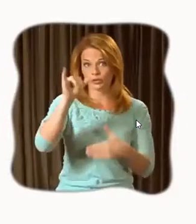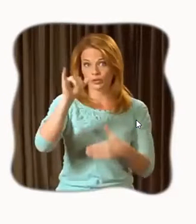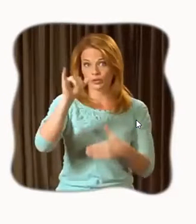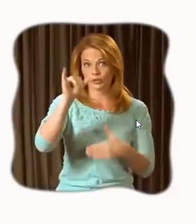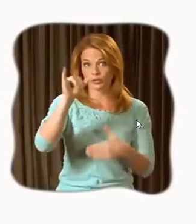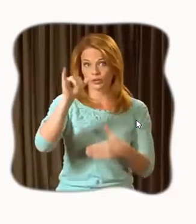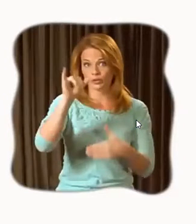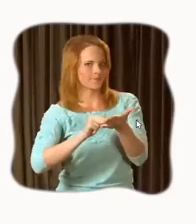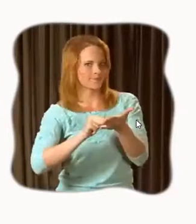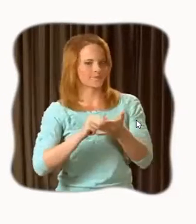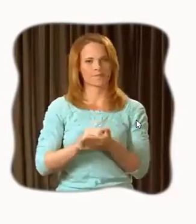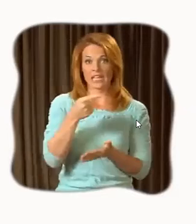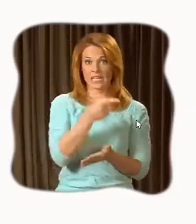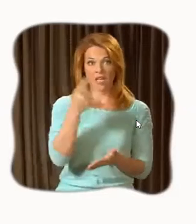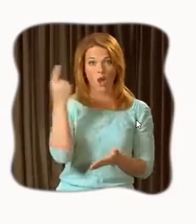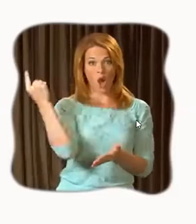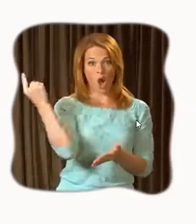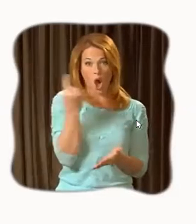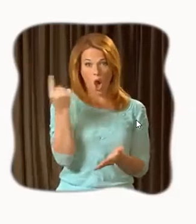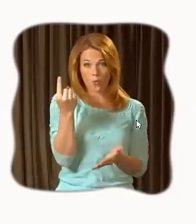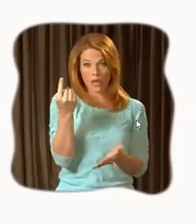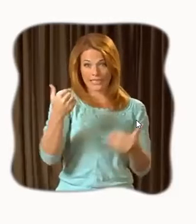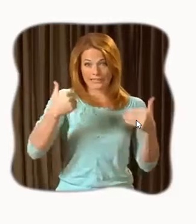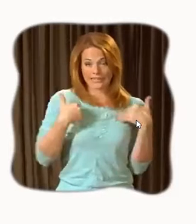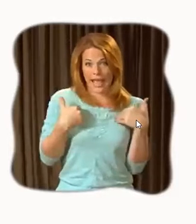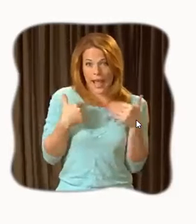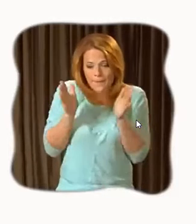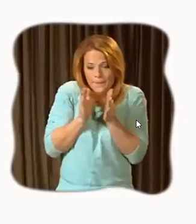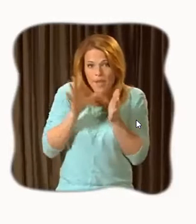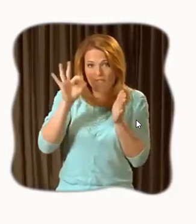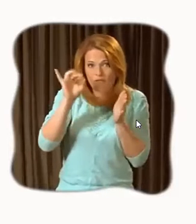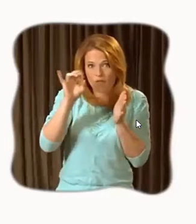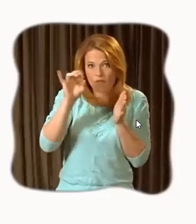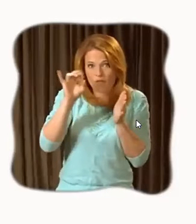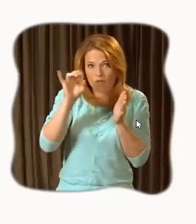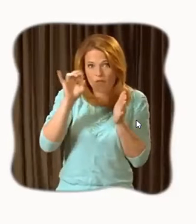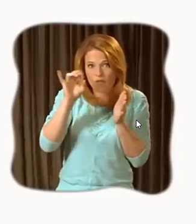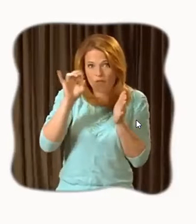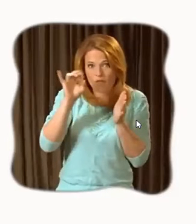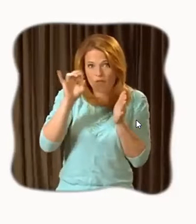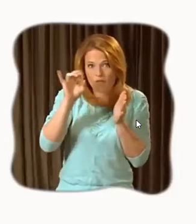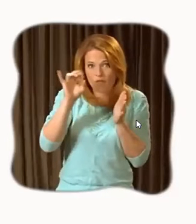butter. And he always carried a miniature first aid kit in his back pocket,